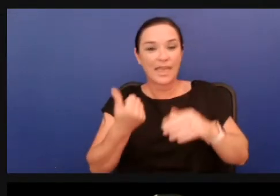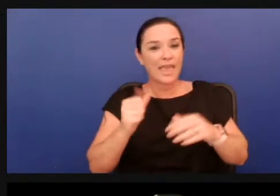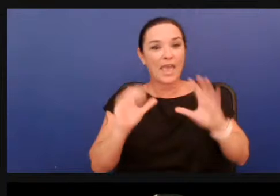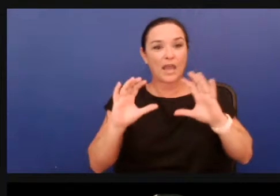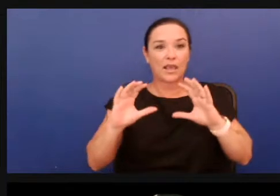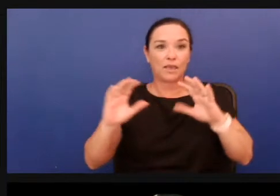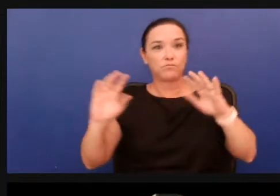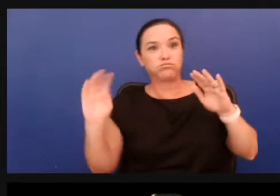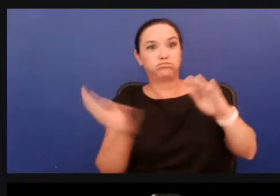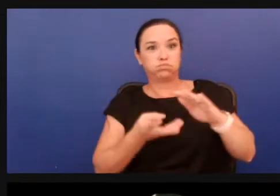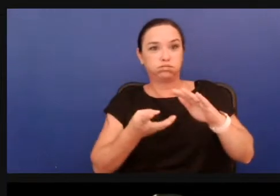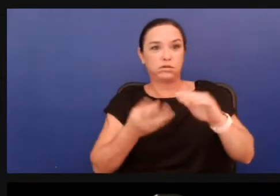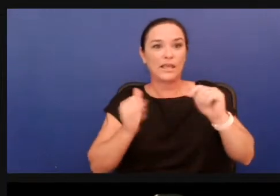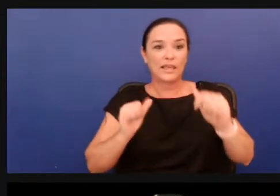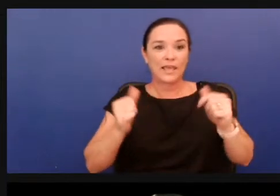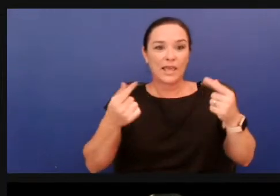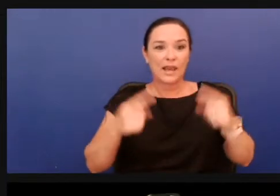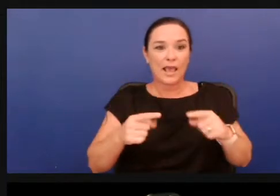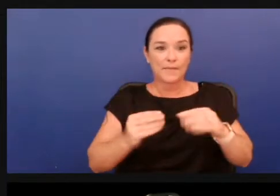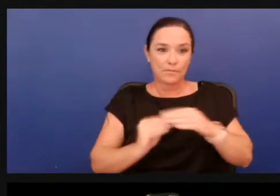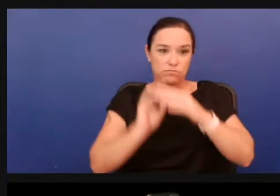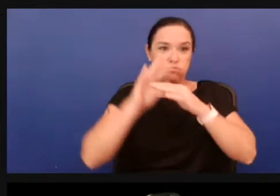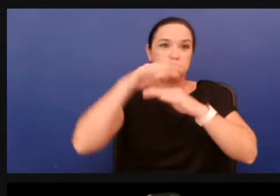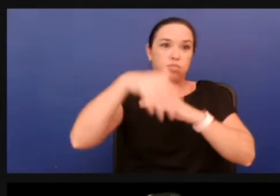lava lamp come up and